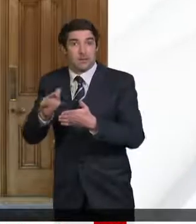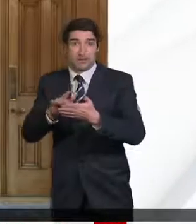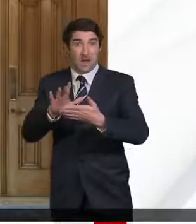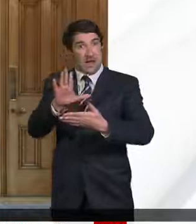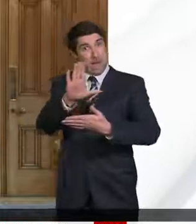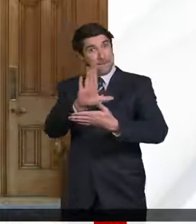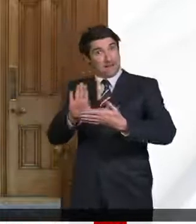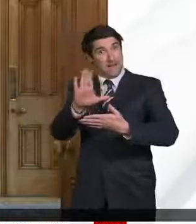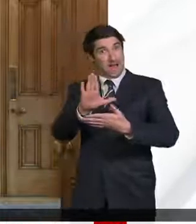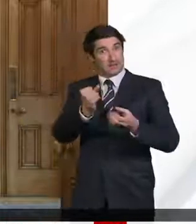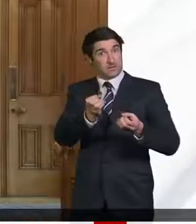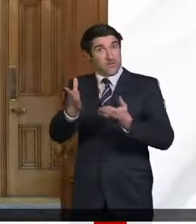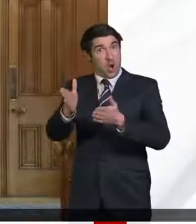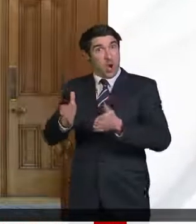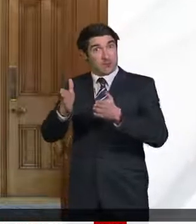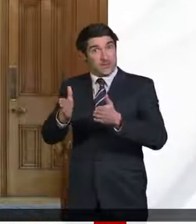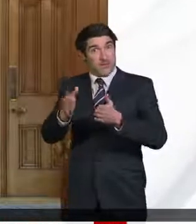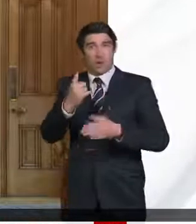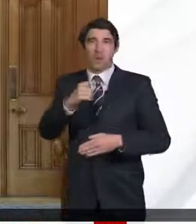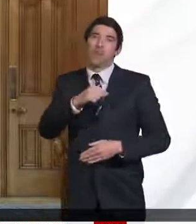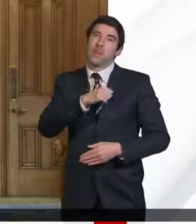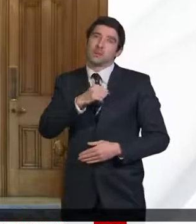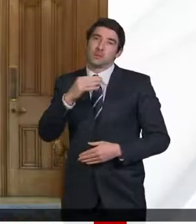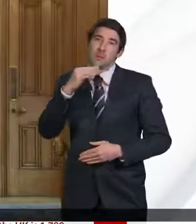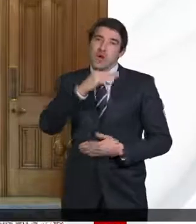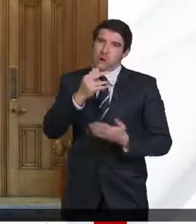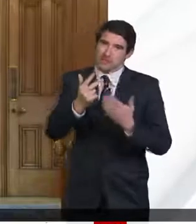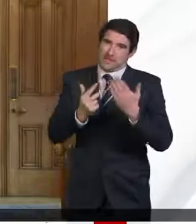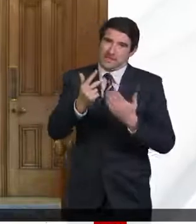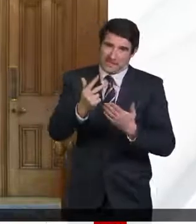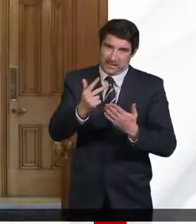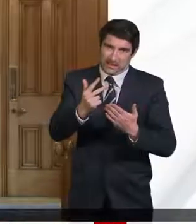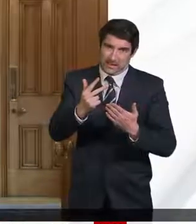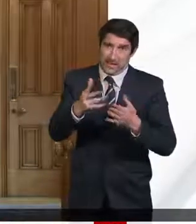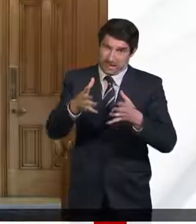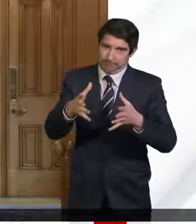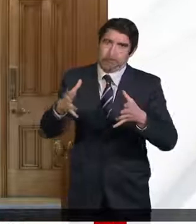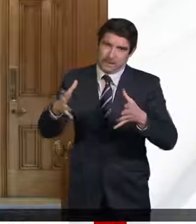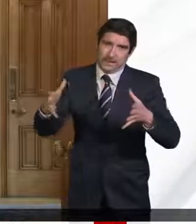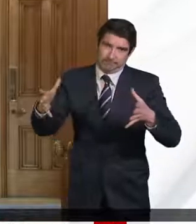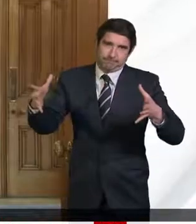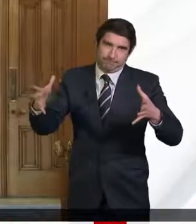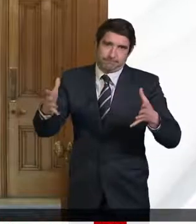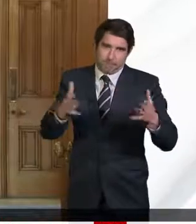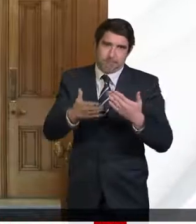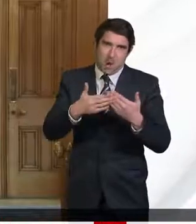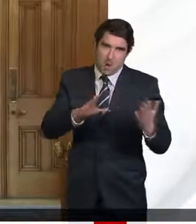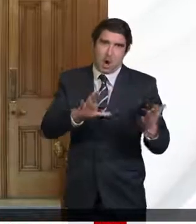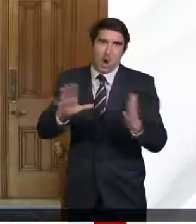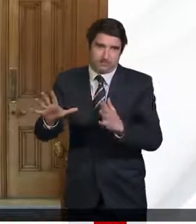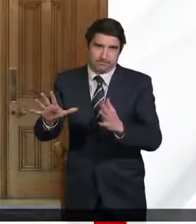number of those hospitalised is now 1,918 and accelerating upwards. These